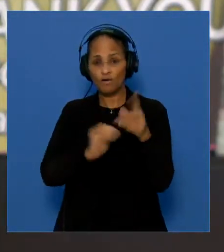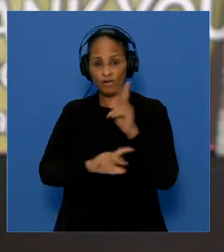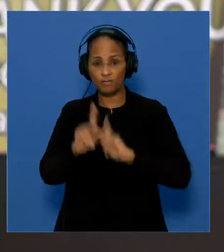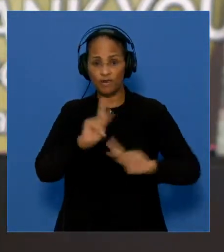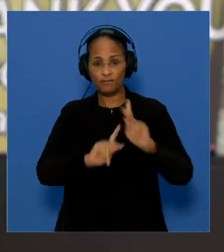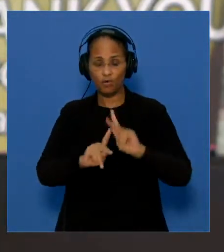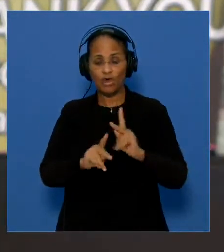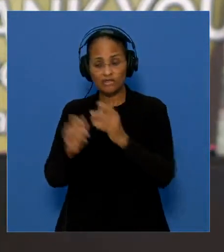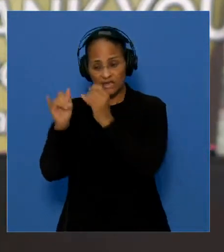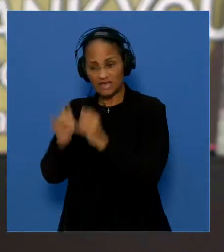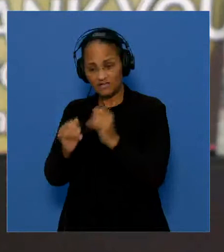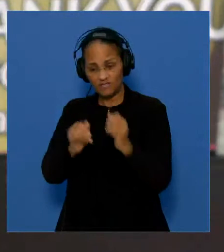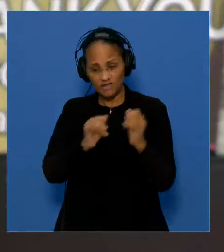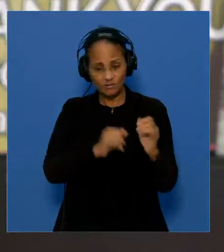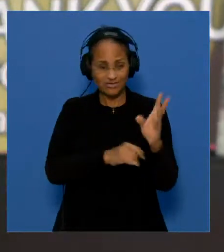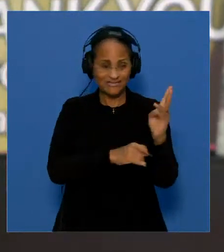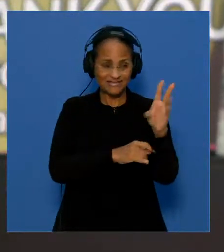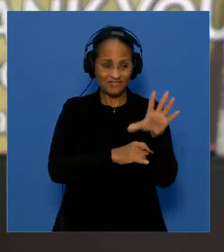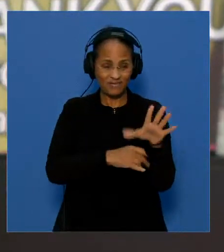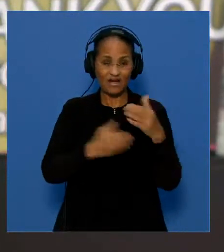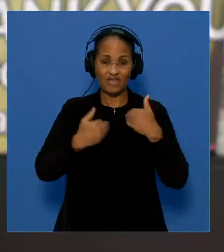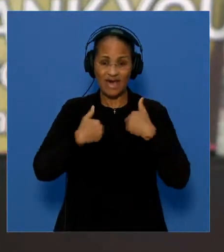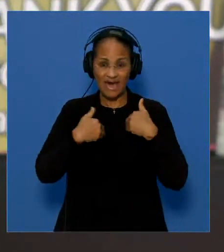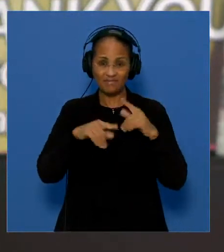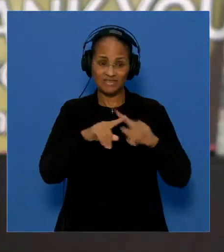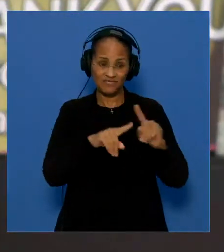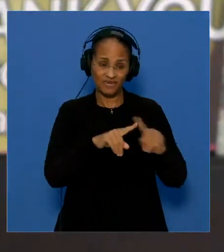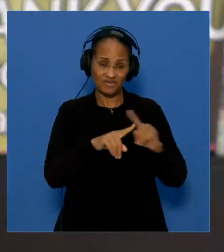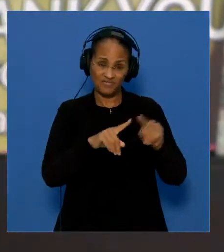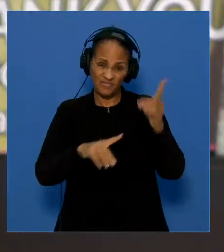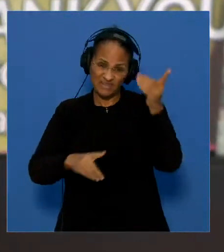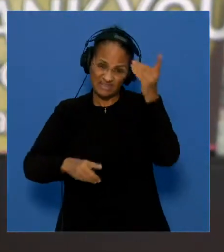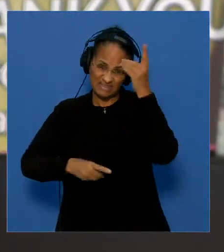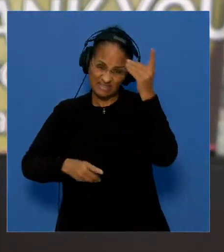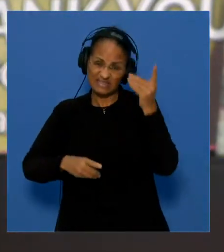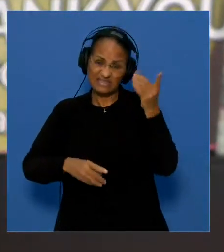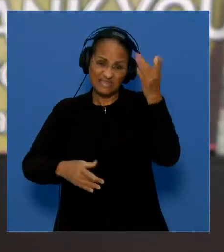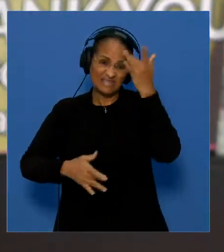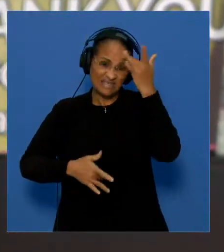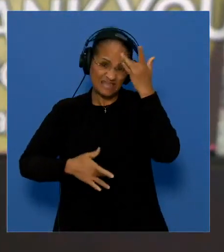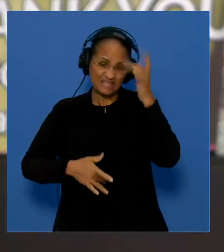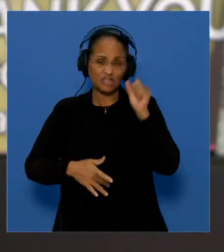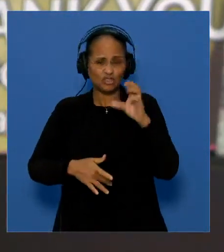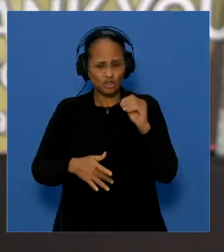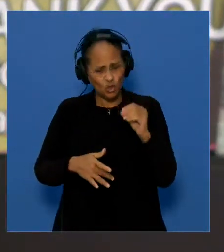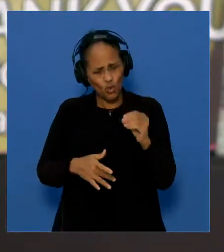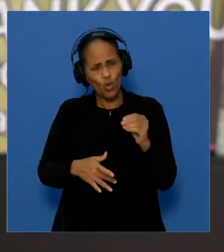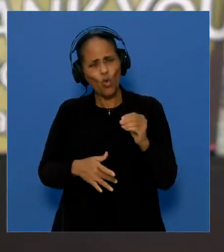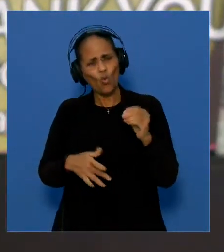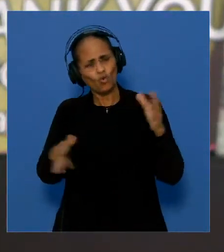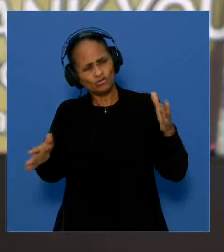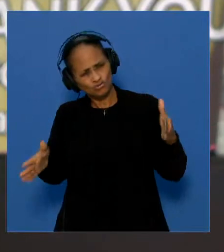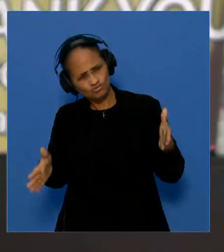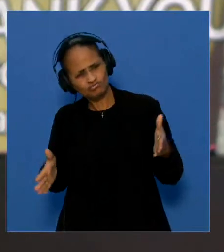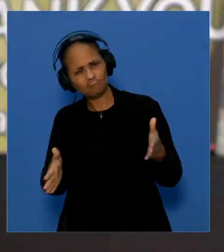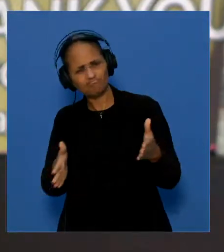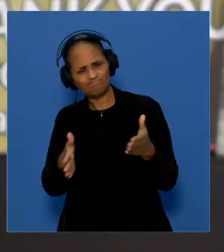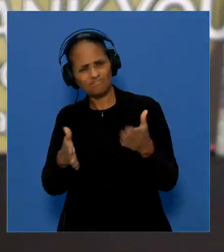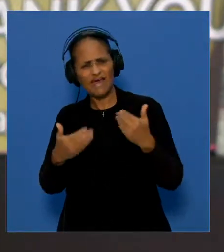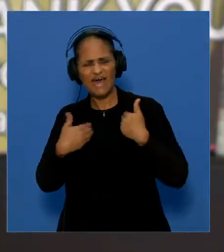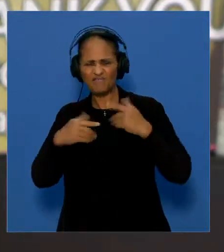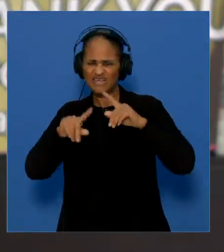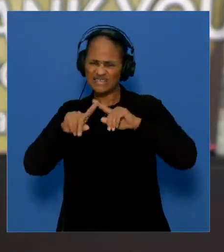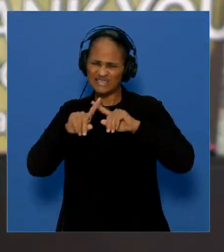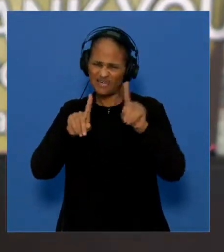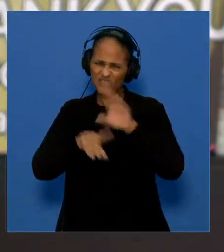are individuals that are over 65 that have chronic conditions. So we were strongly, strongly encouraging persons to have a different Christmas this